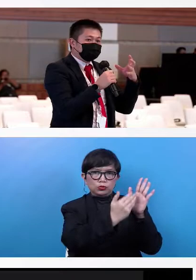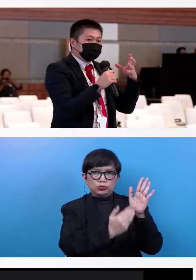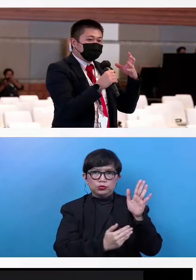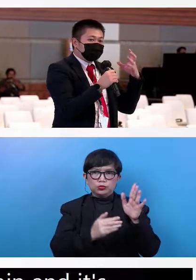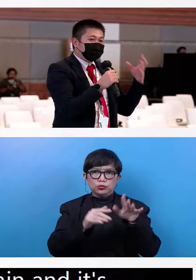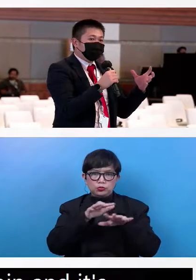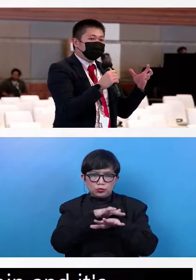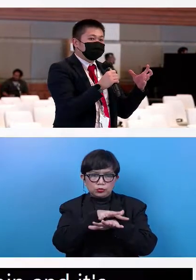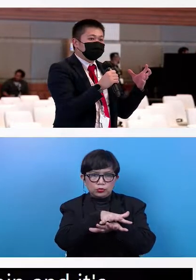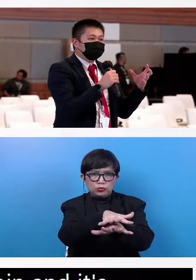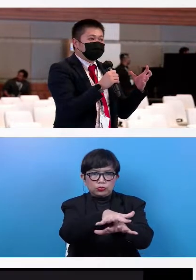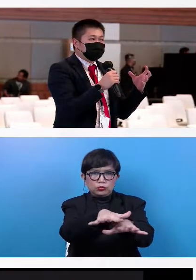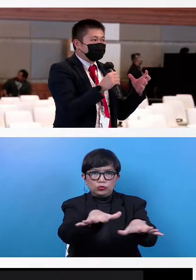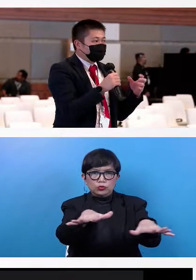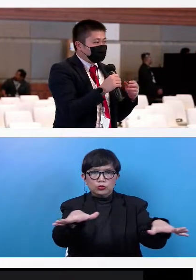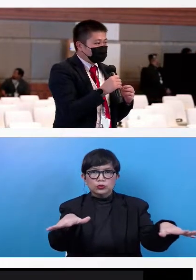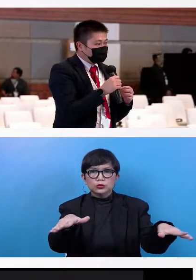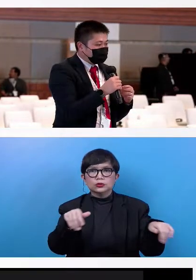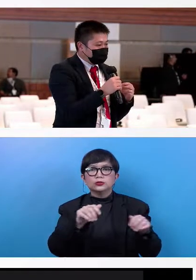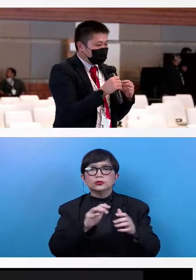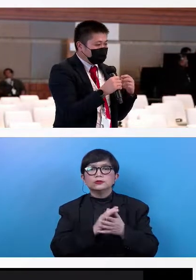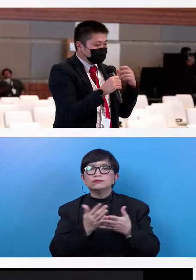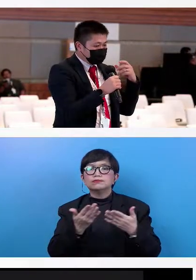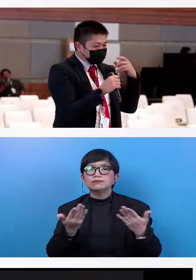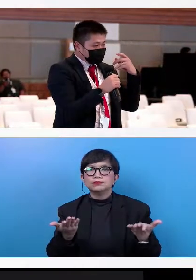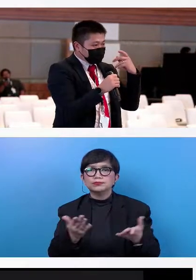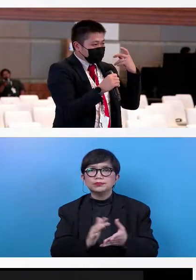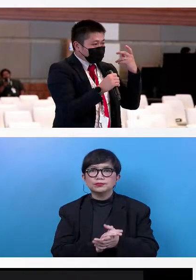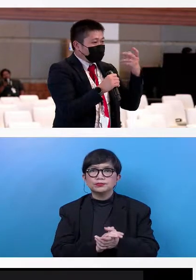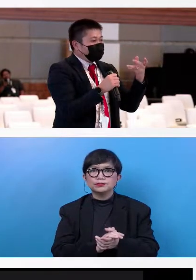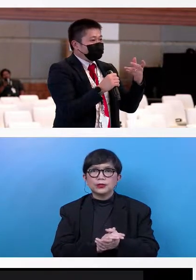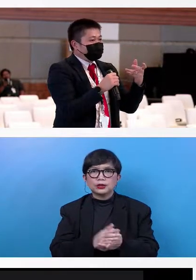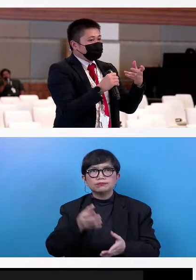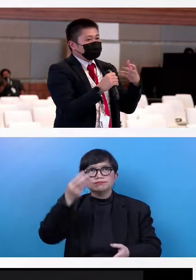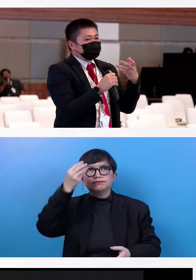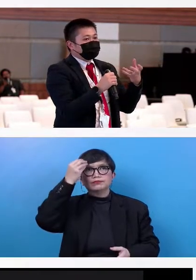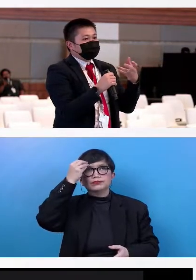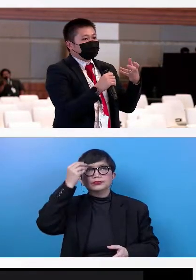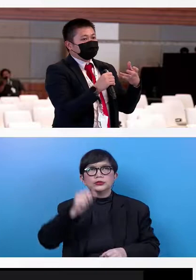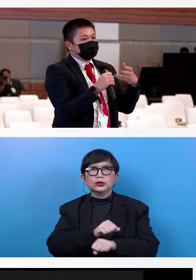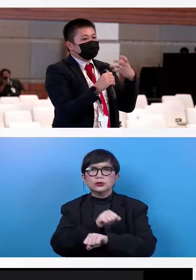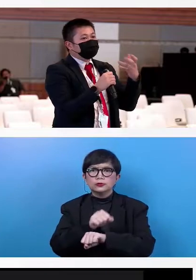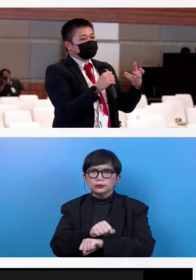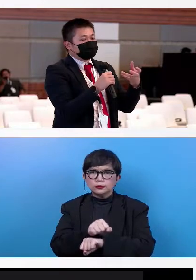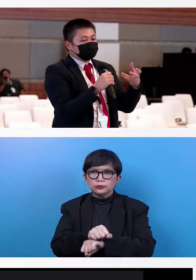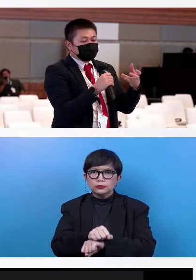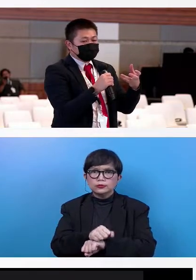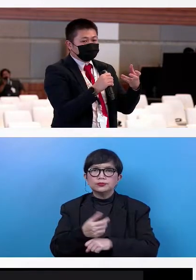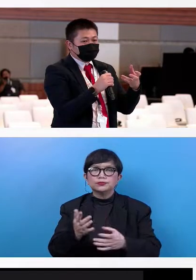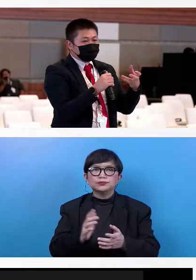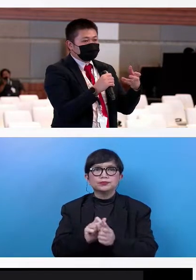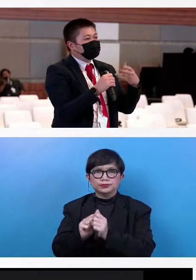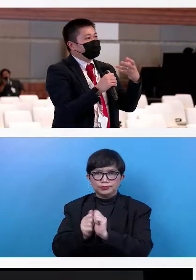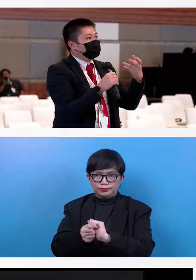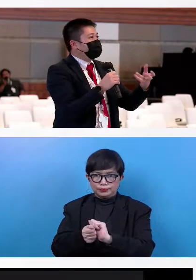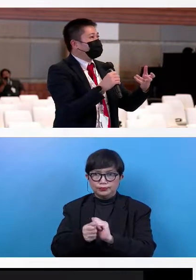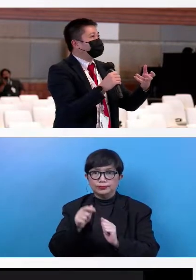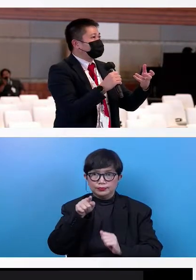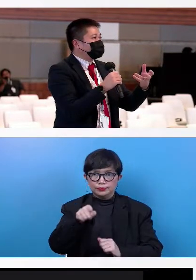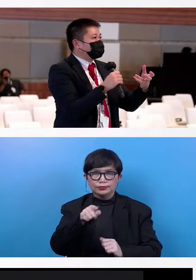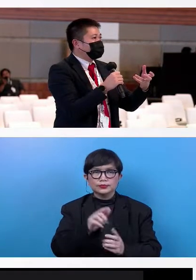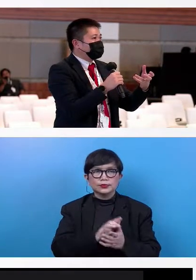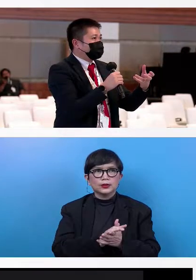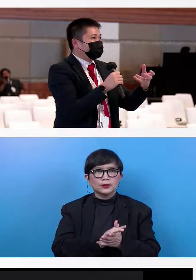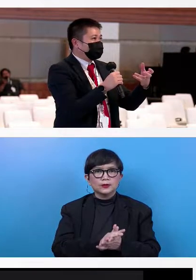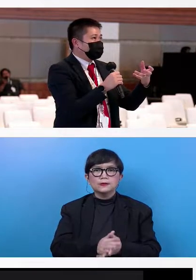curious. I think we've seen in a lot of our work where the stress testing benefits from community